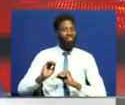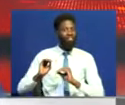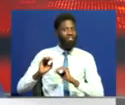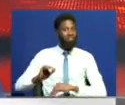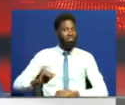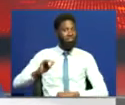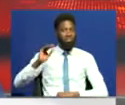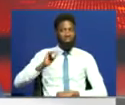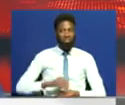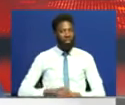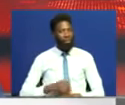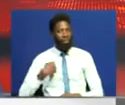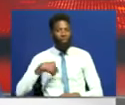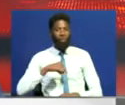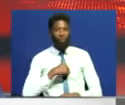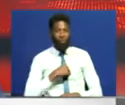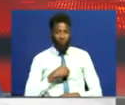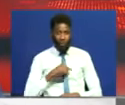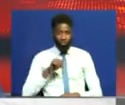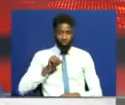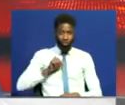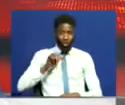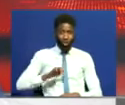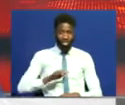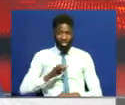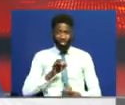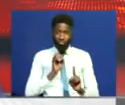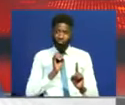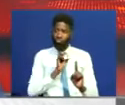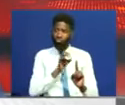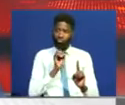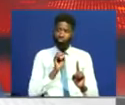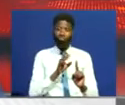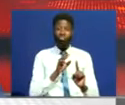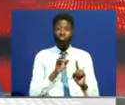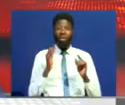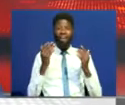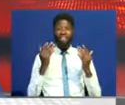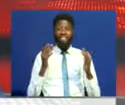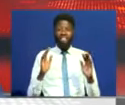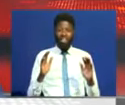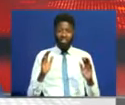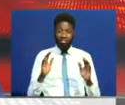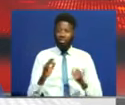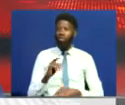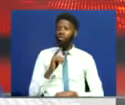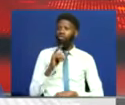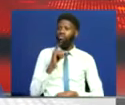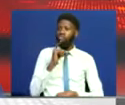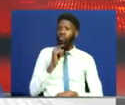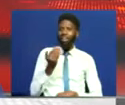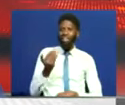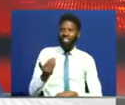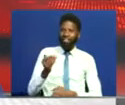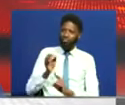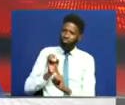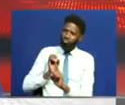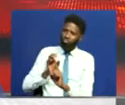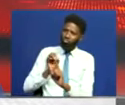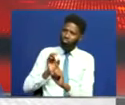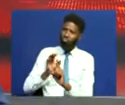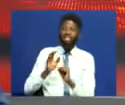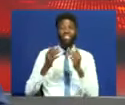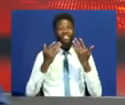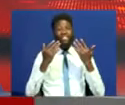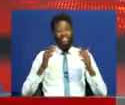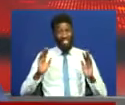them? Have we sat our boys down and talked to them? Mm-hmm. Because if the boy child knows that this is my